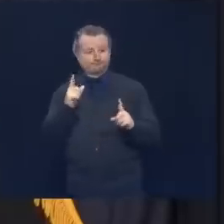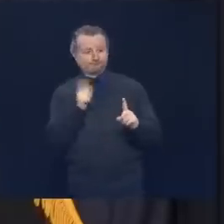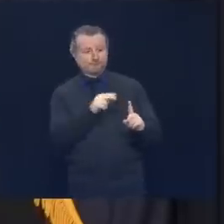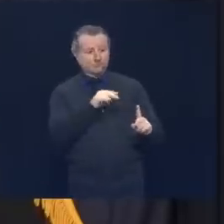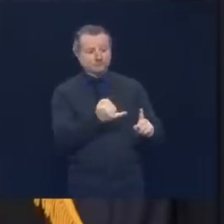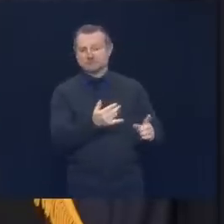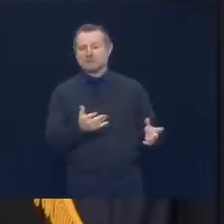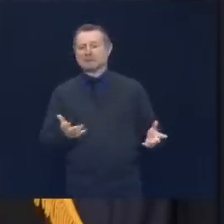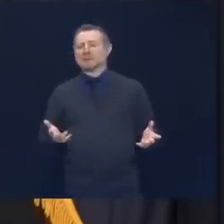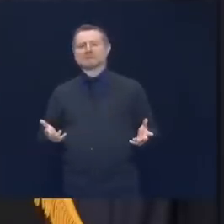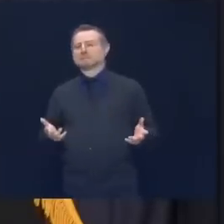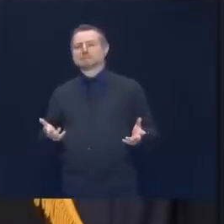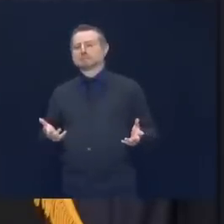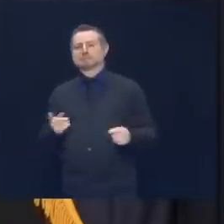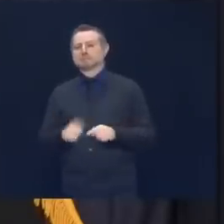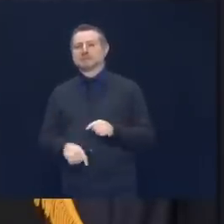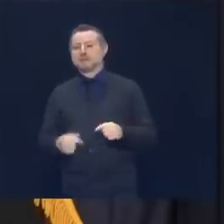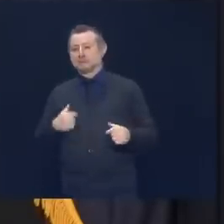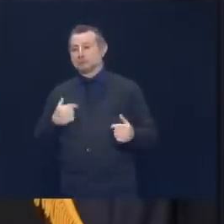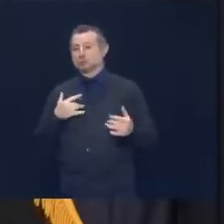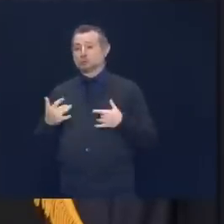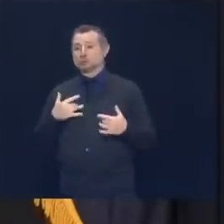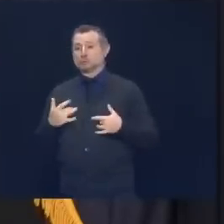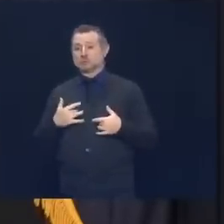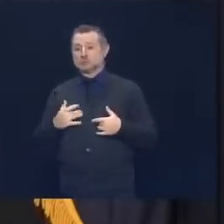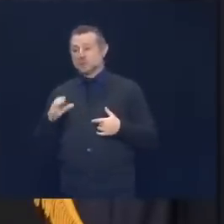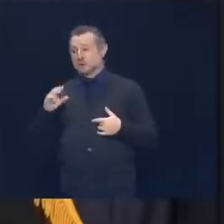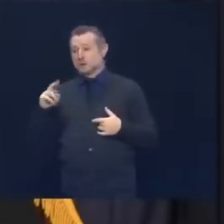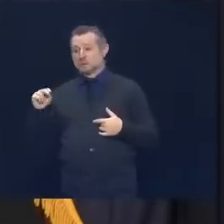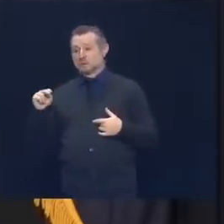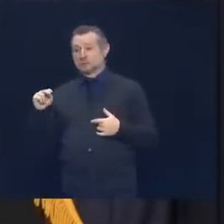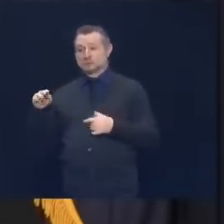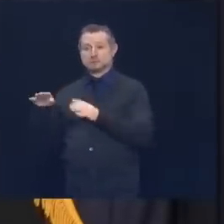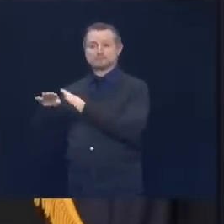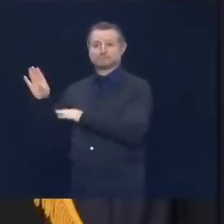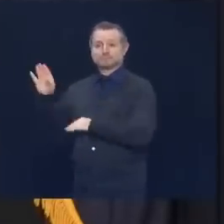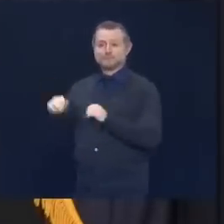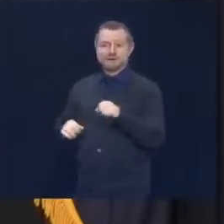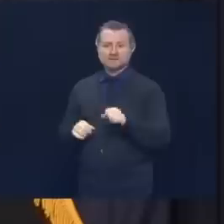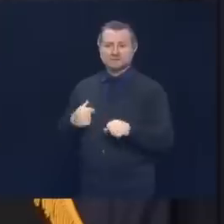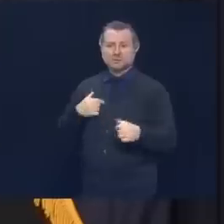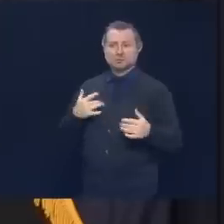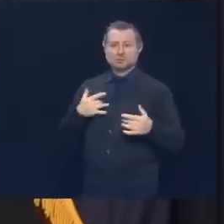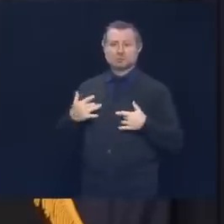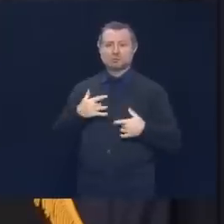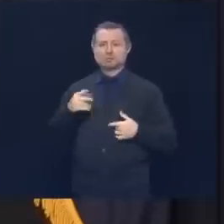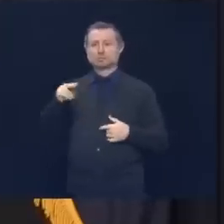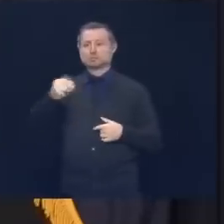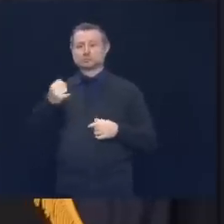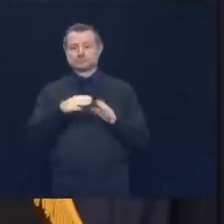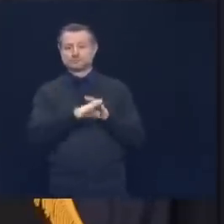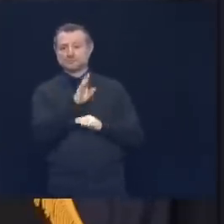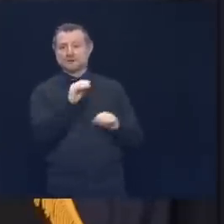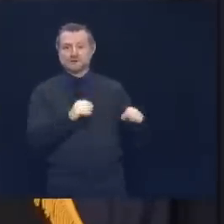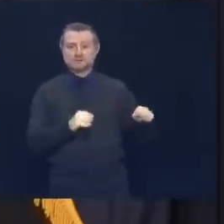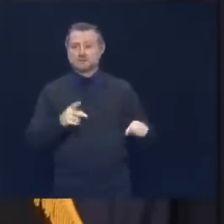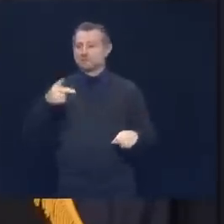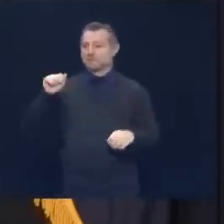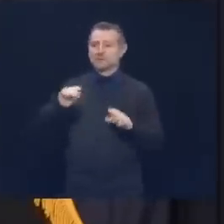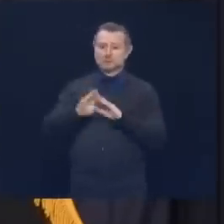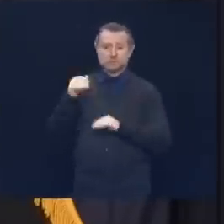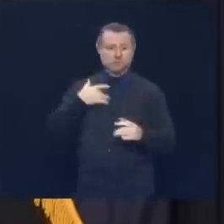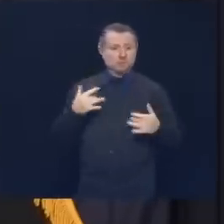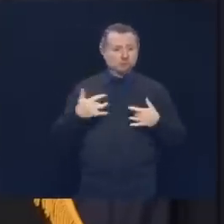question. Am I concerned about the increase in Connecticut? Yes. Am I concerned about the increase in Jersey? Yes. Pennsylvania? Yes. Every state,